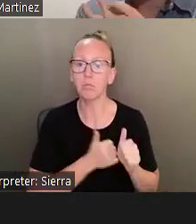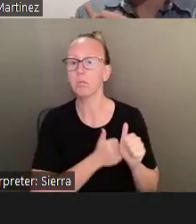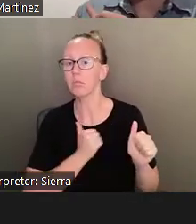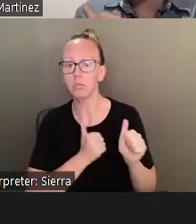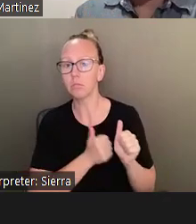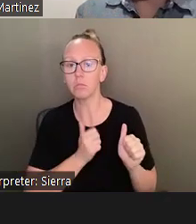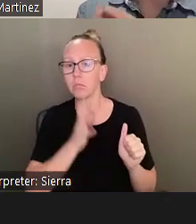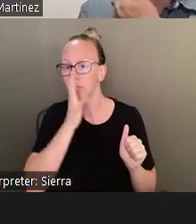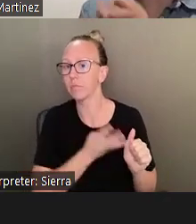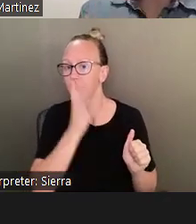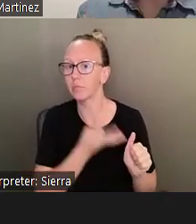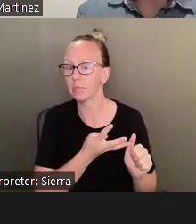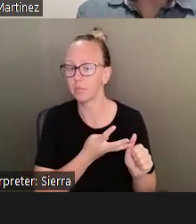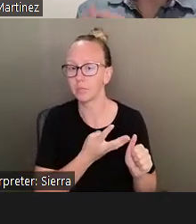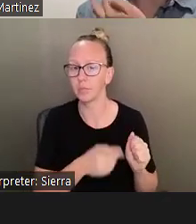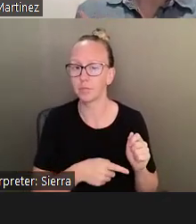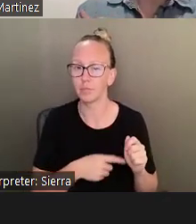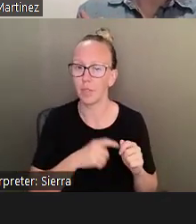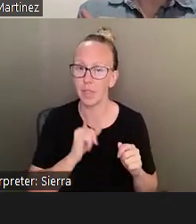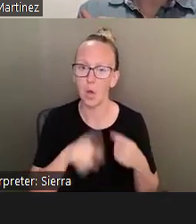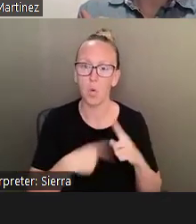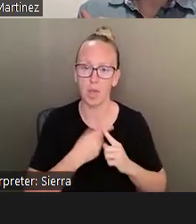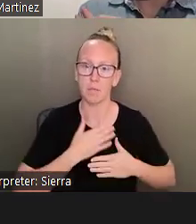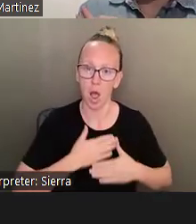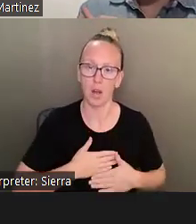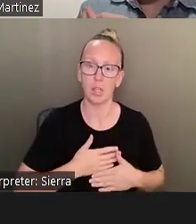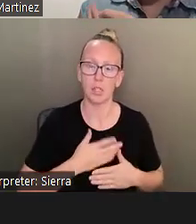to ignore when bodies fail or stop.